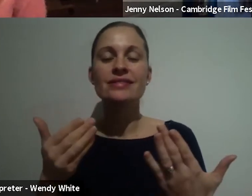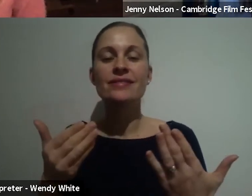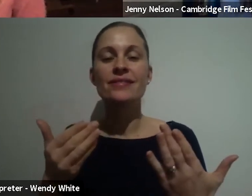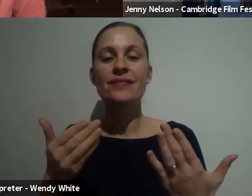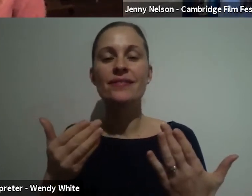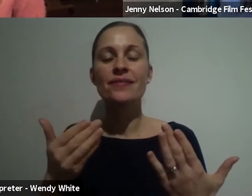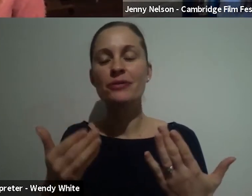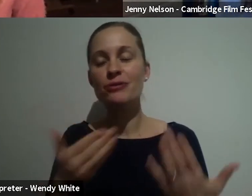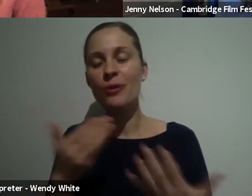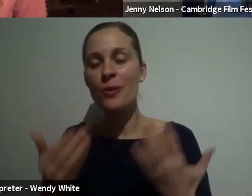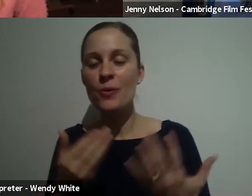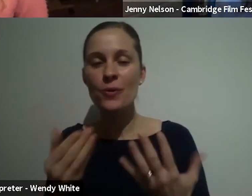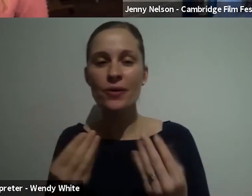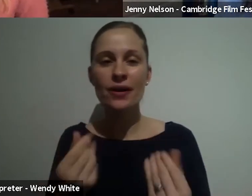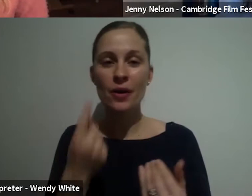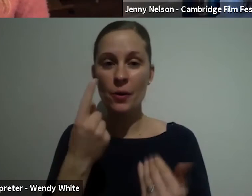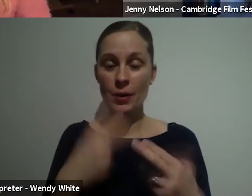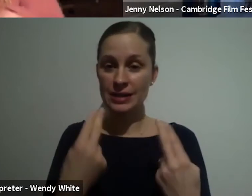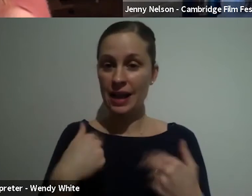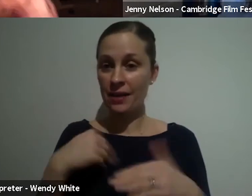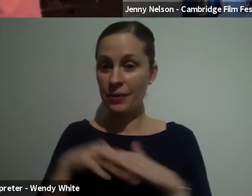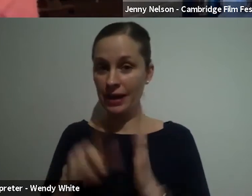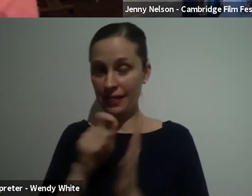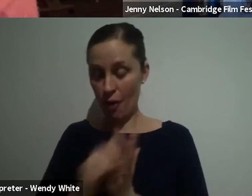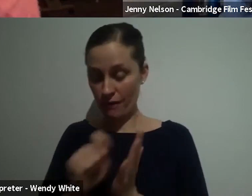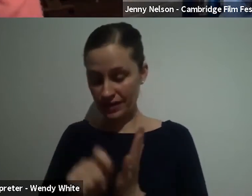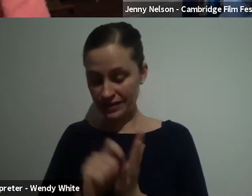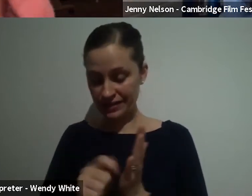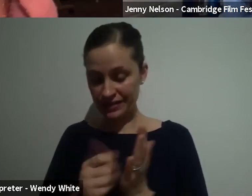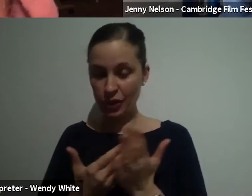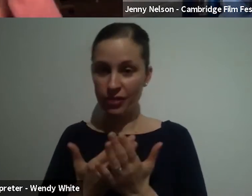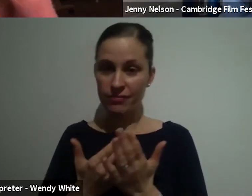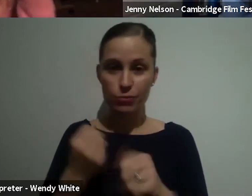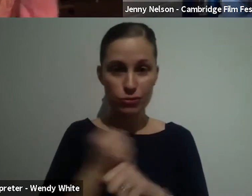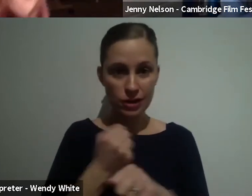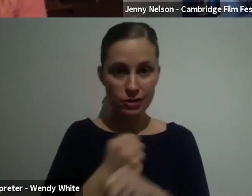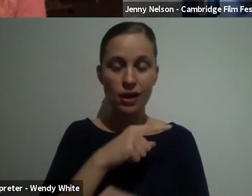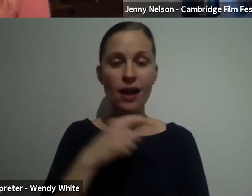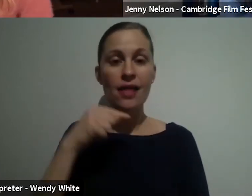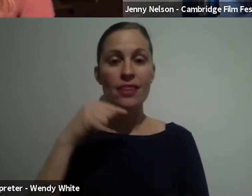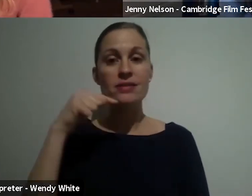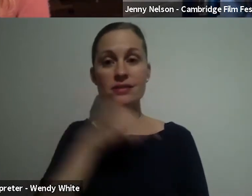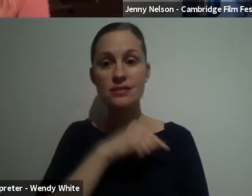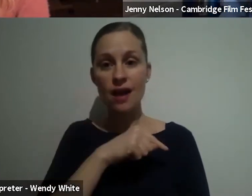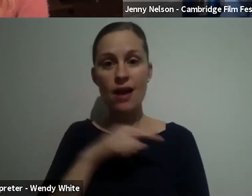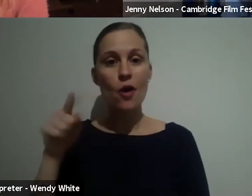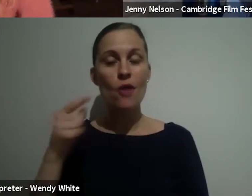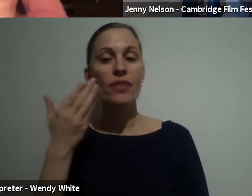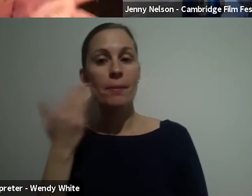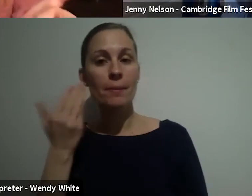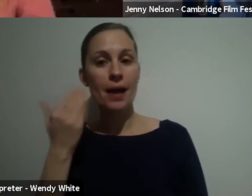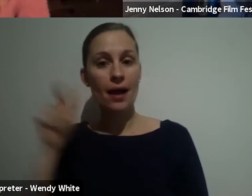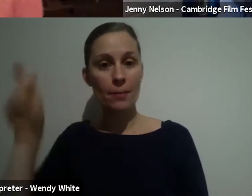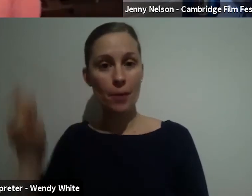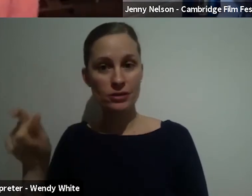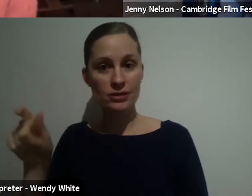day we were in the office in pre-production. And the son of the makeup chief came, and it was